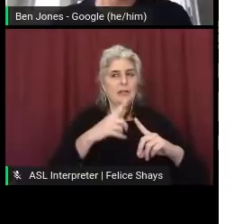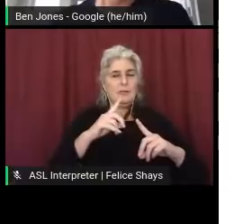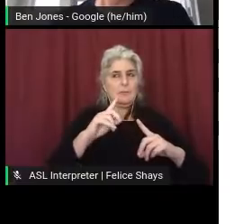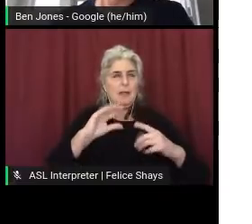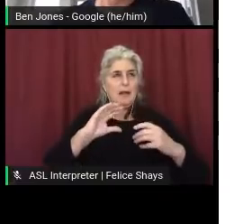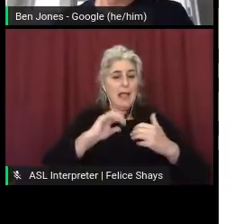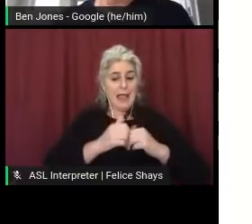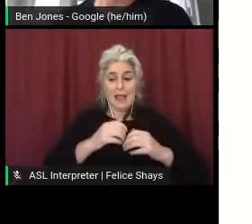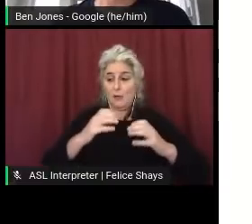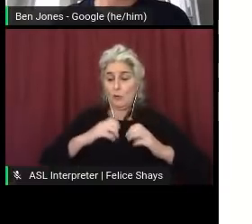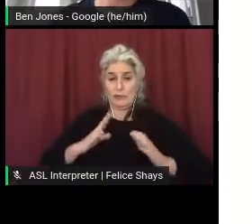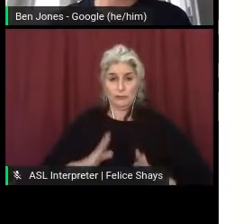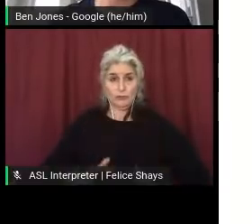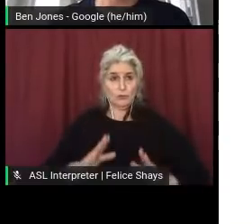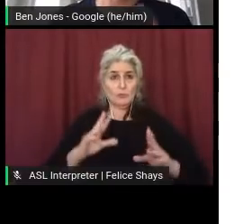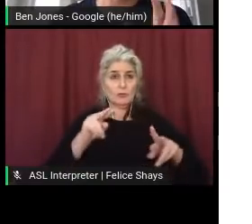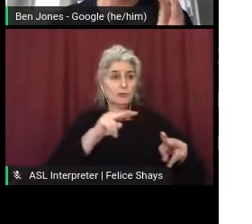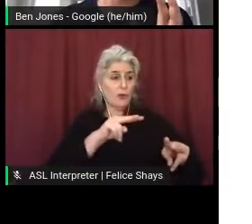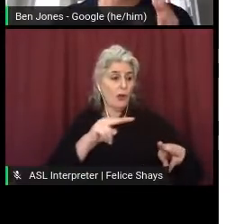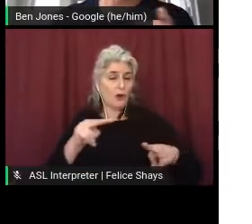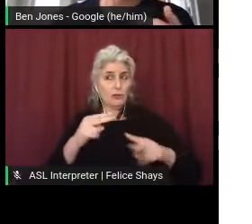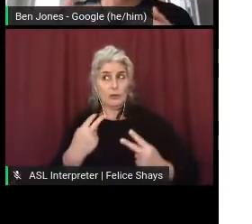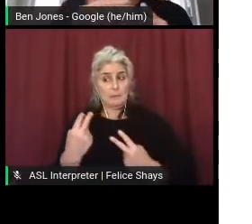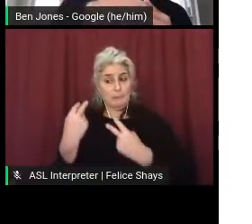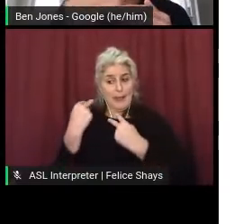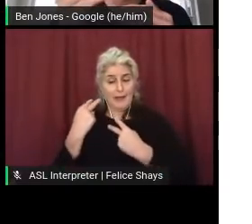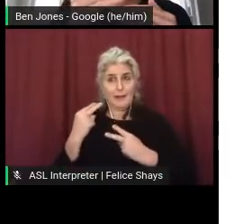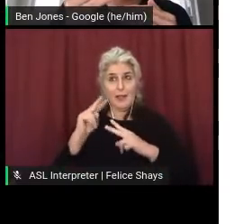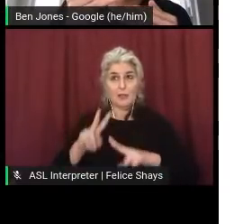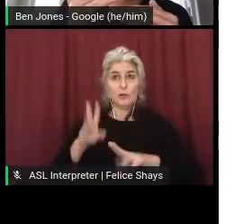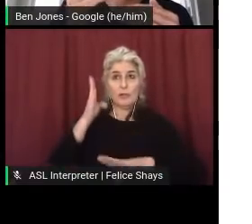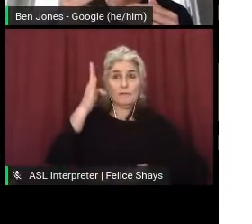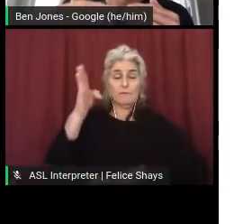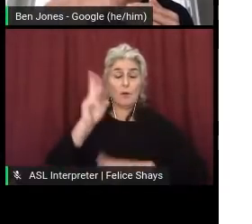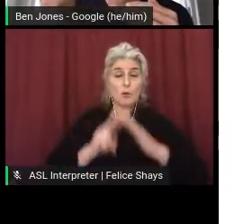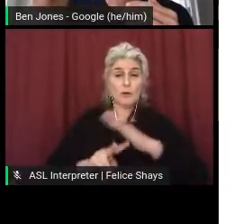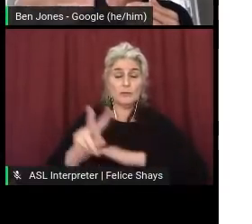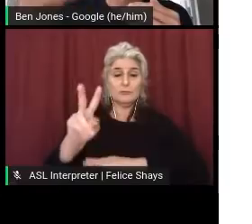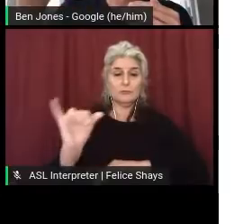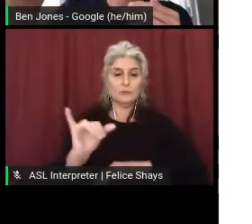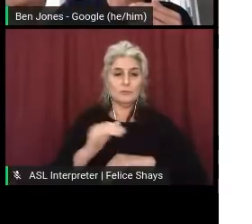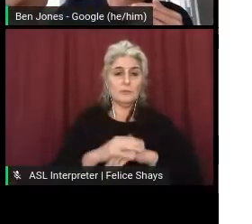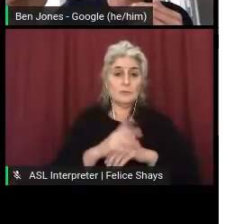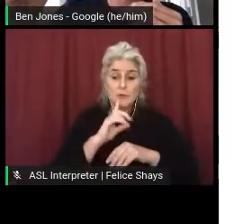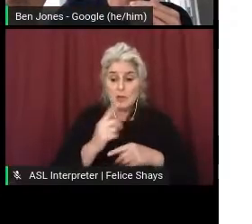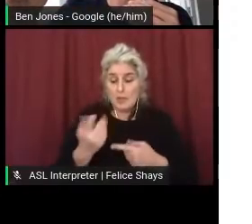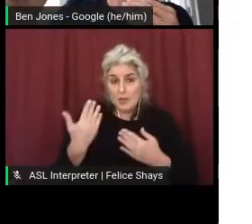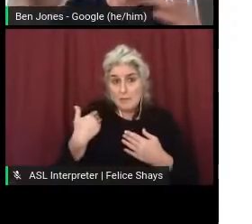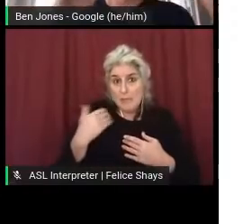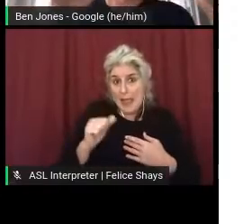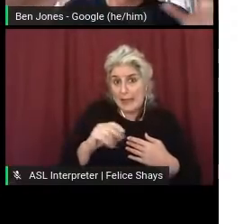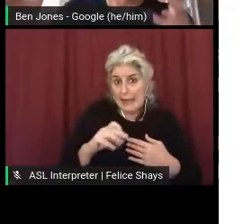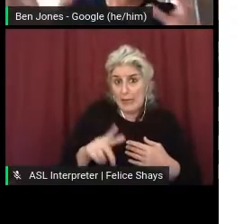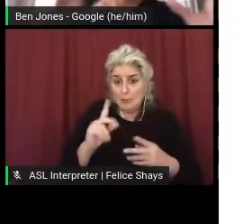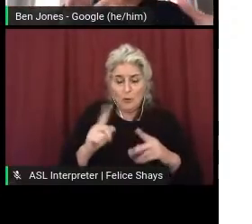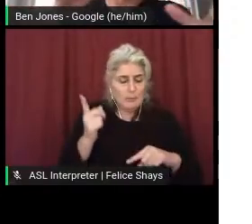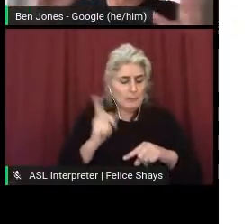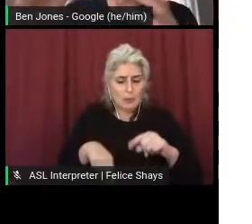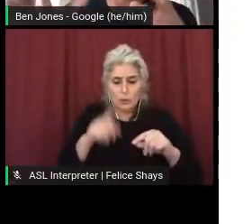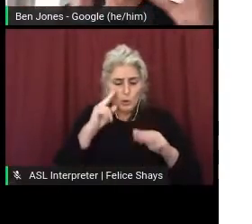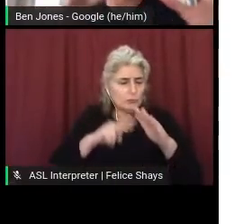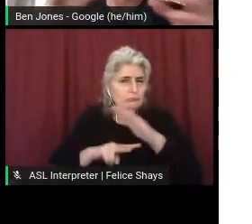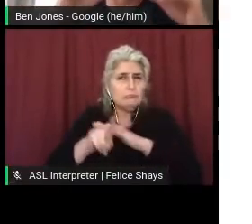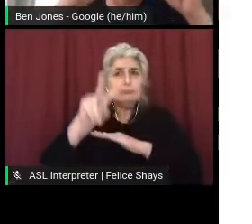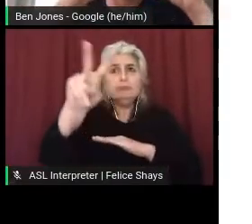see. And in February, April time period, people were looking out a week, 2 weeks, 3 weeks. April, May,